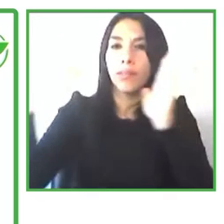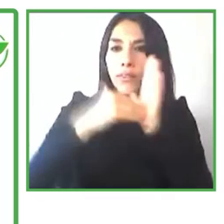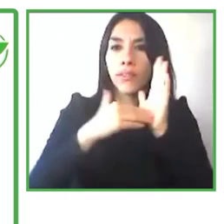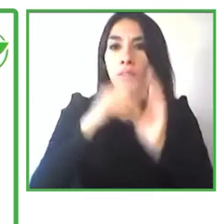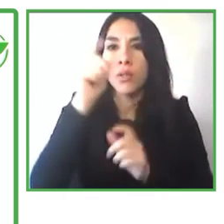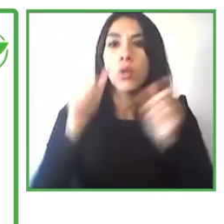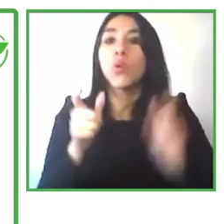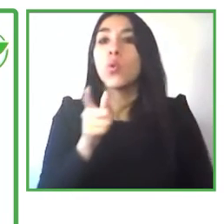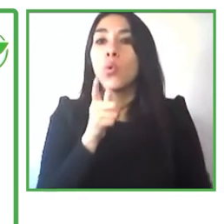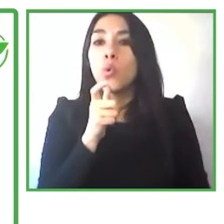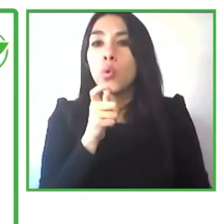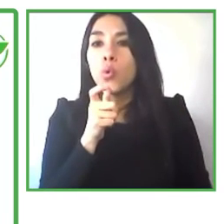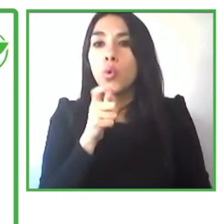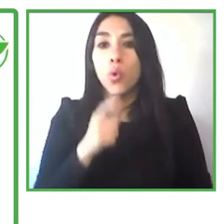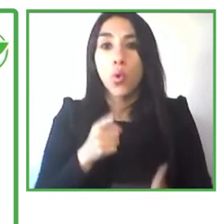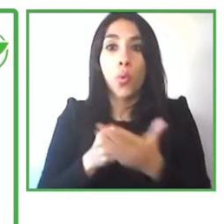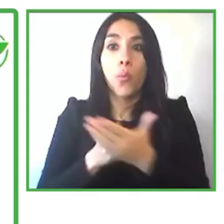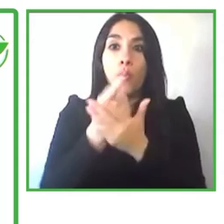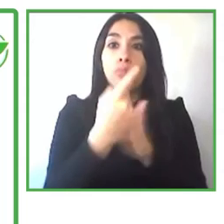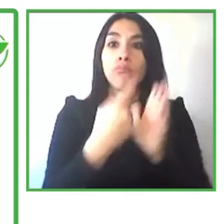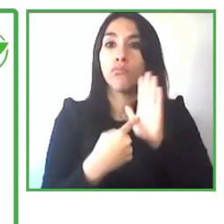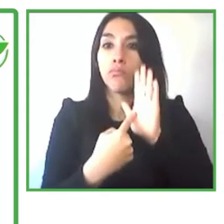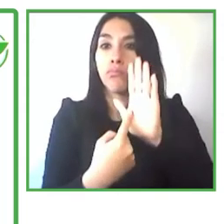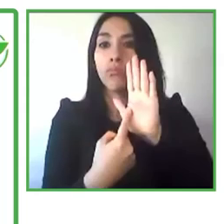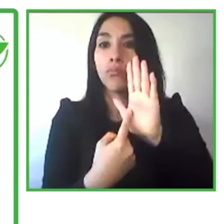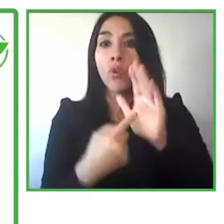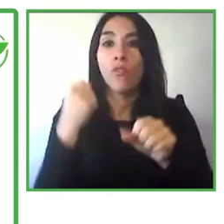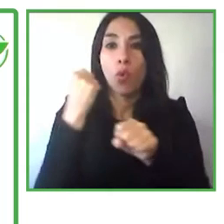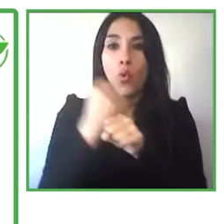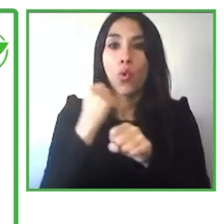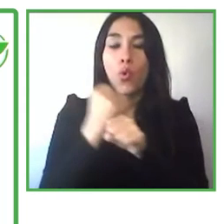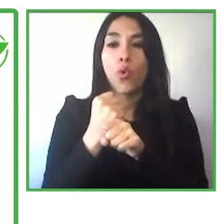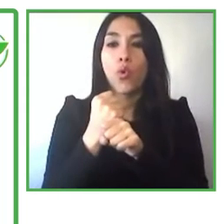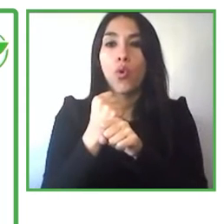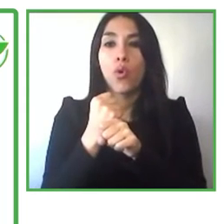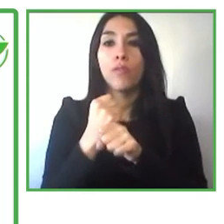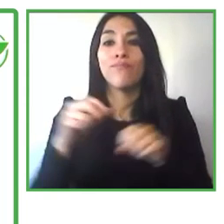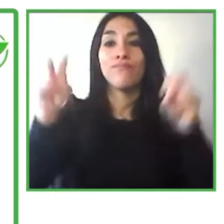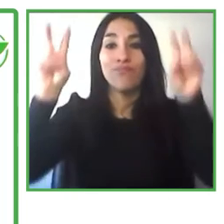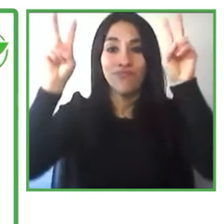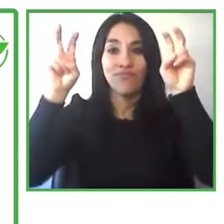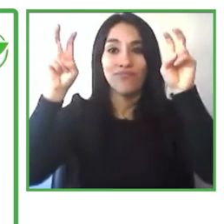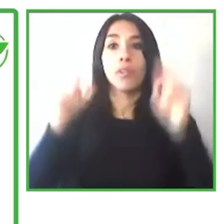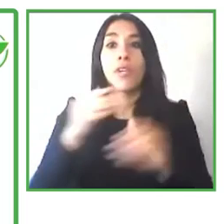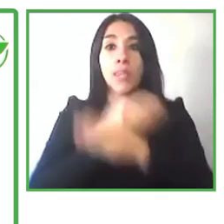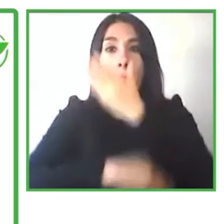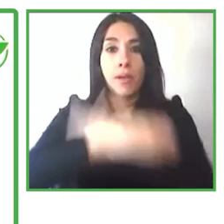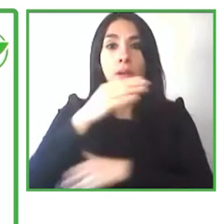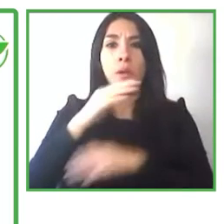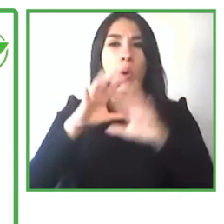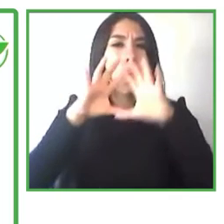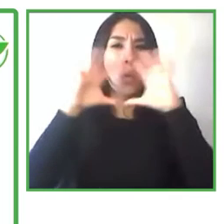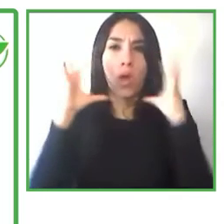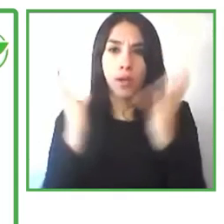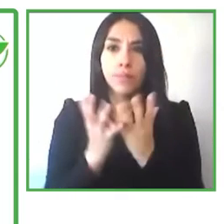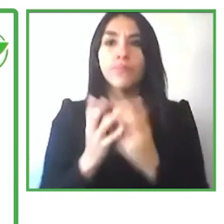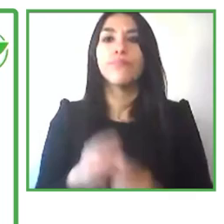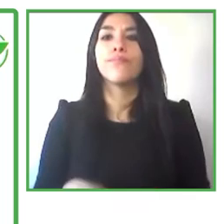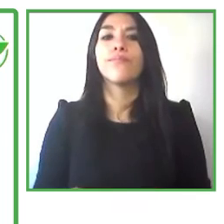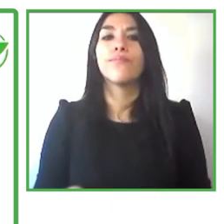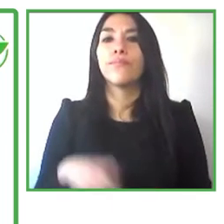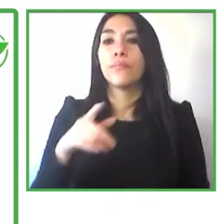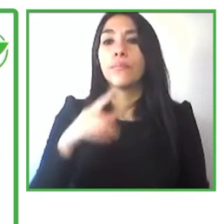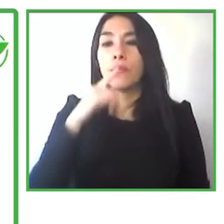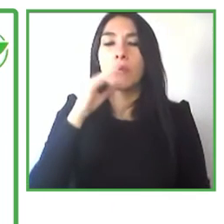I'll say a bit more about these four benefits in the following slides. So what do we mean by learning from each